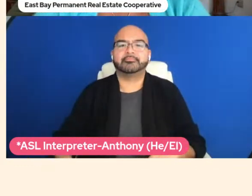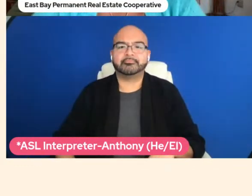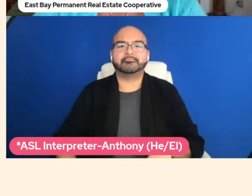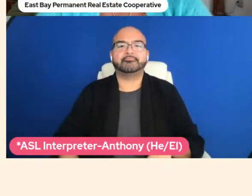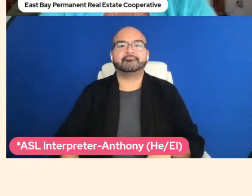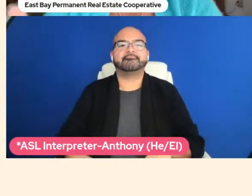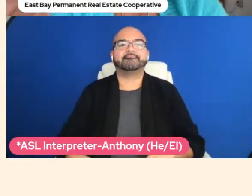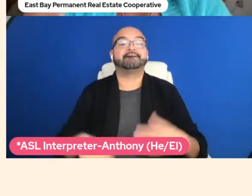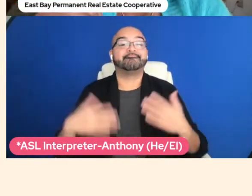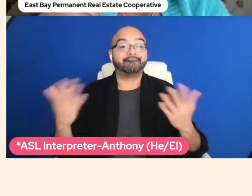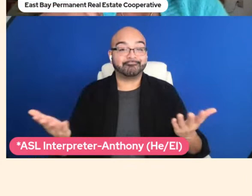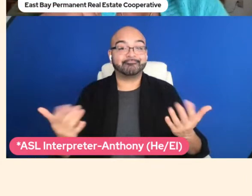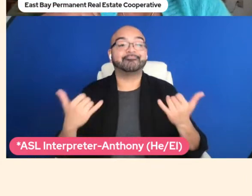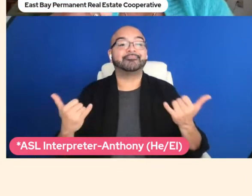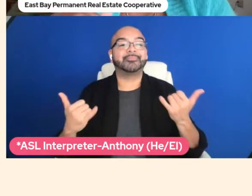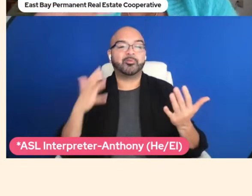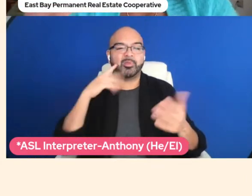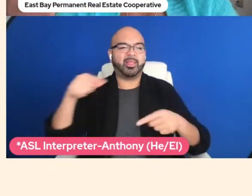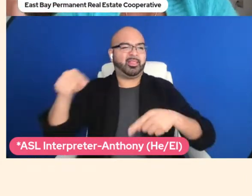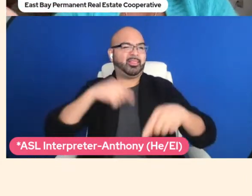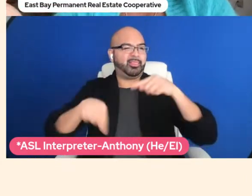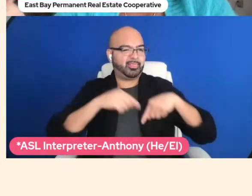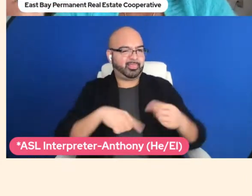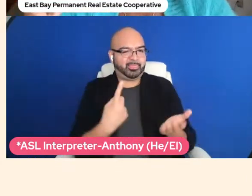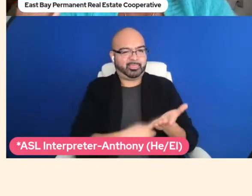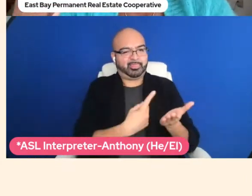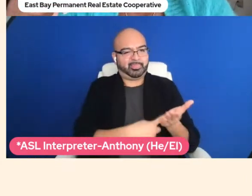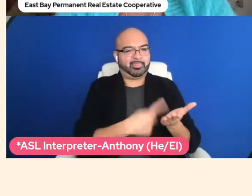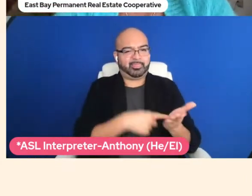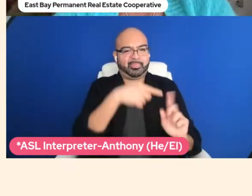So now we're going to take a step back and talk about what a